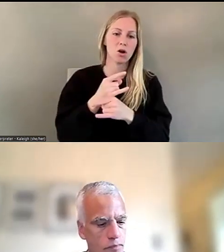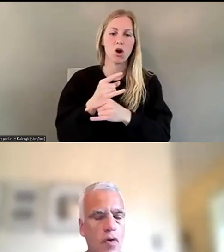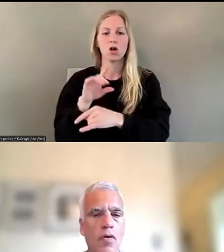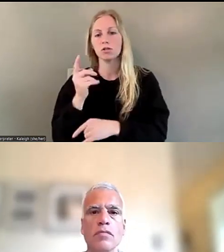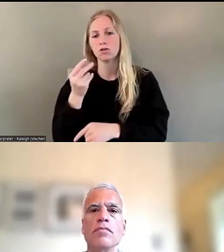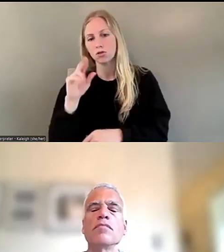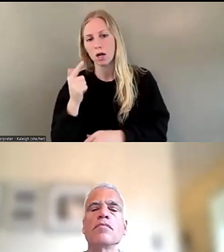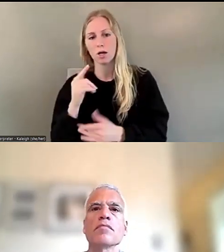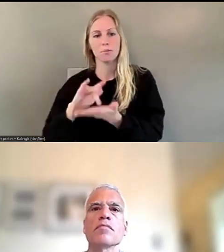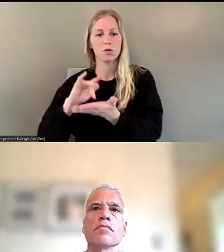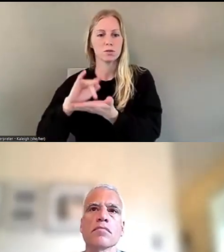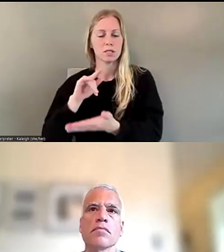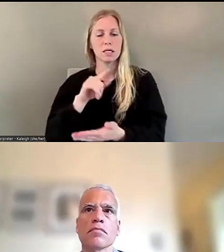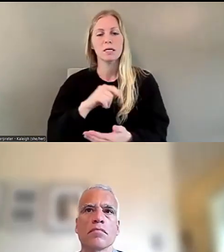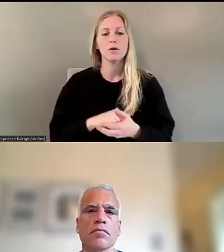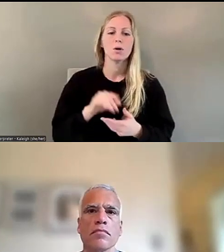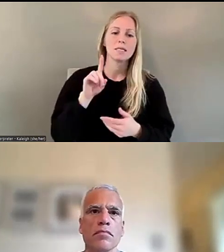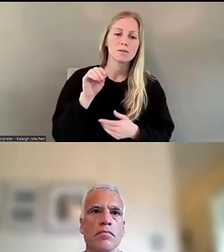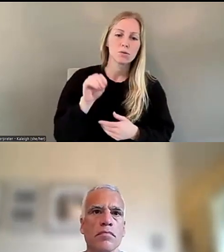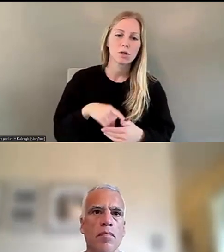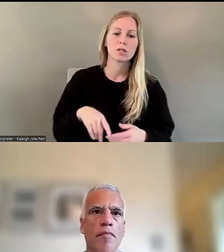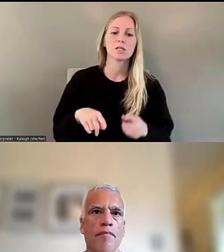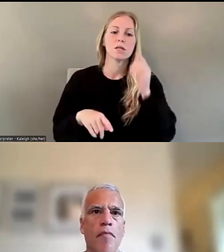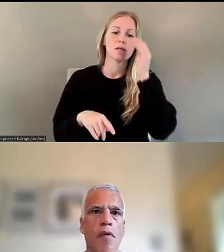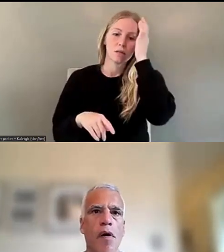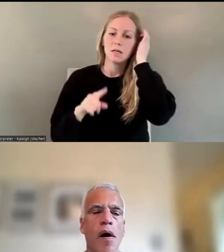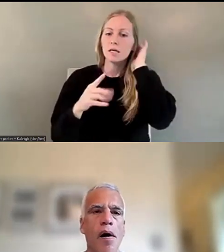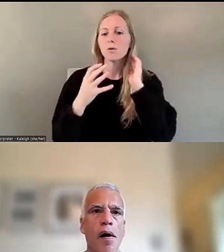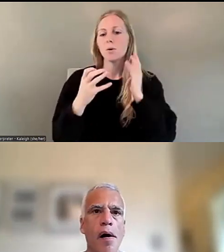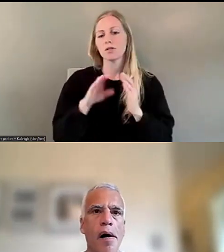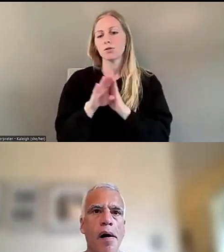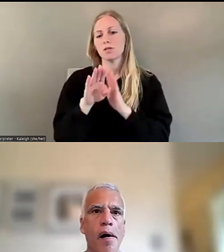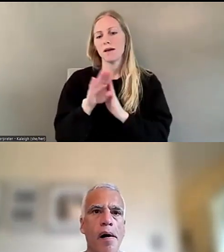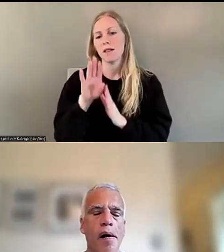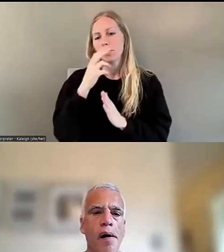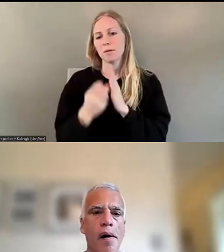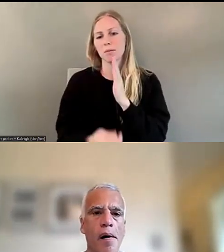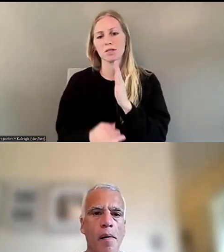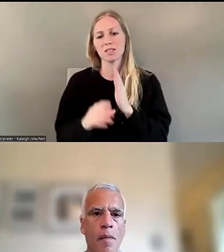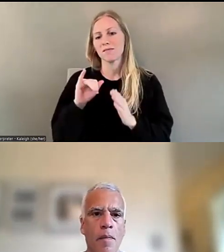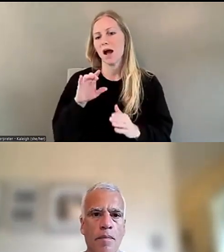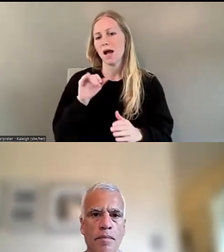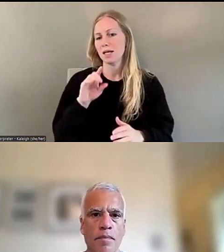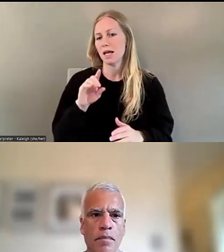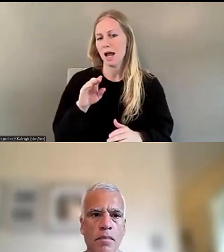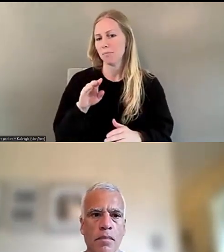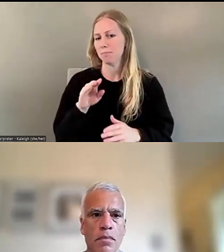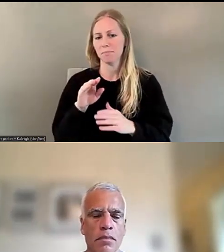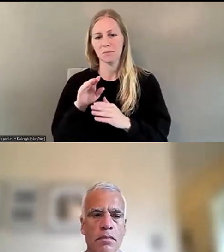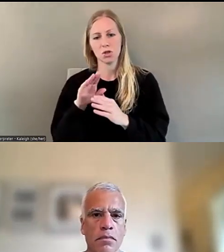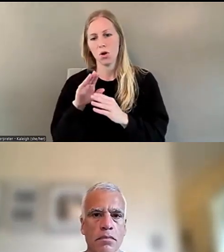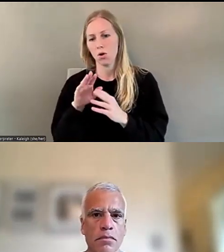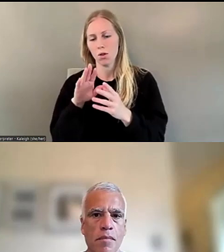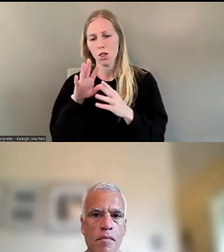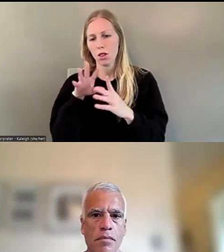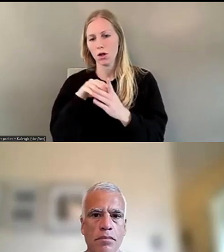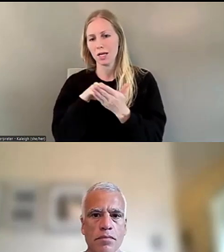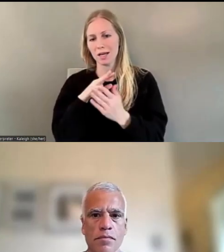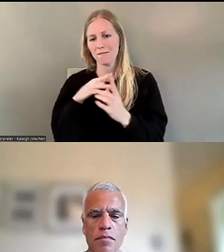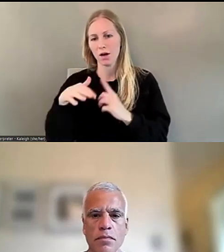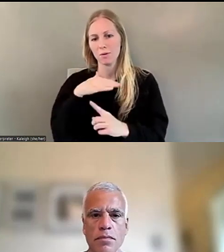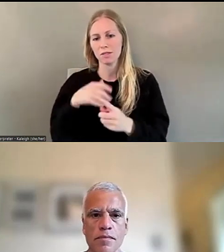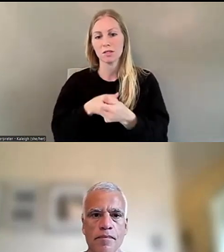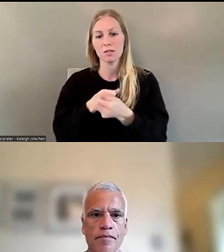leading a project supported by Apple to develop immersive iPad learning environments to support outcomes for